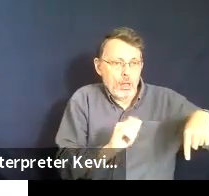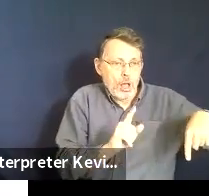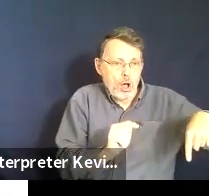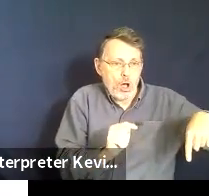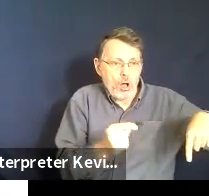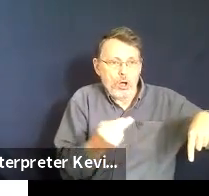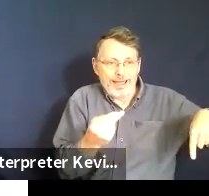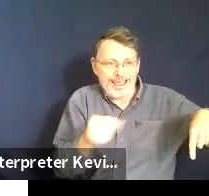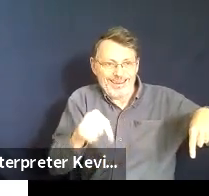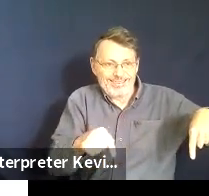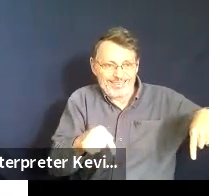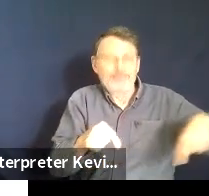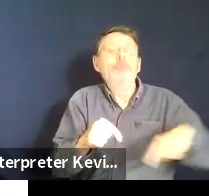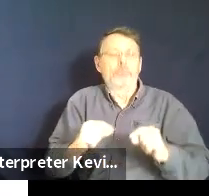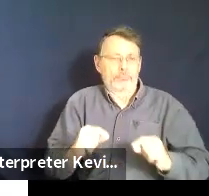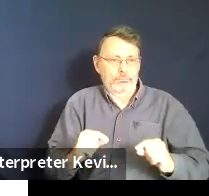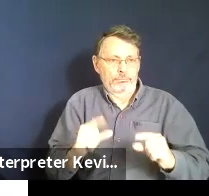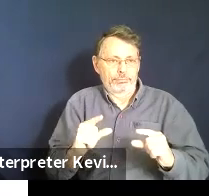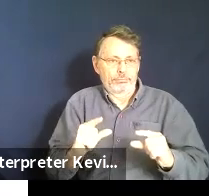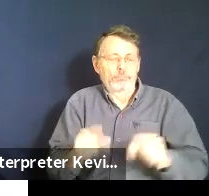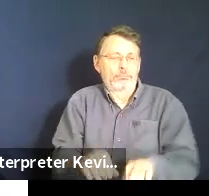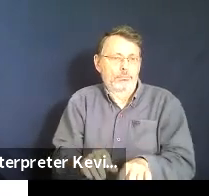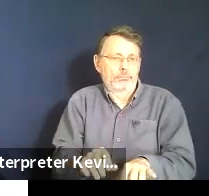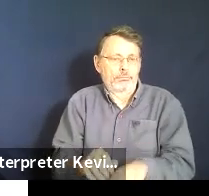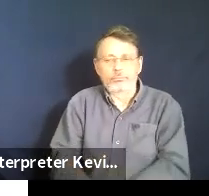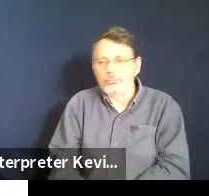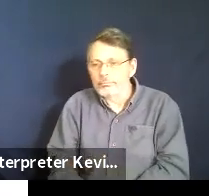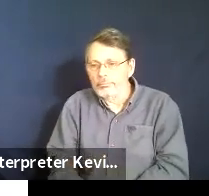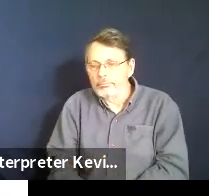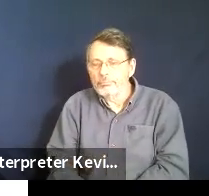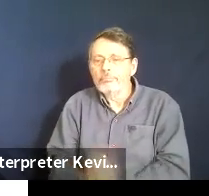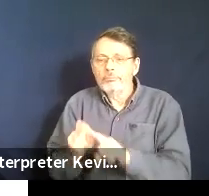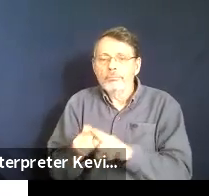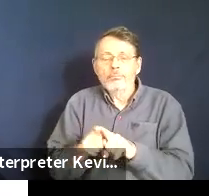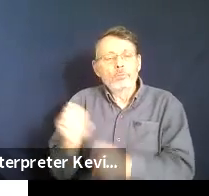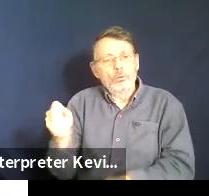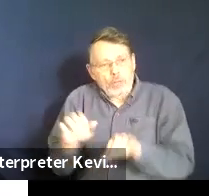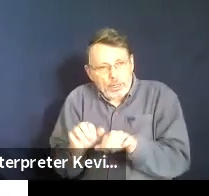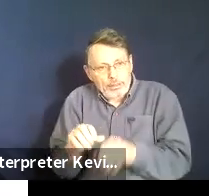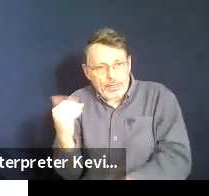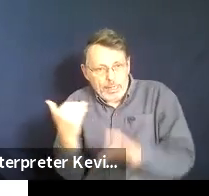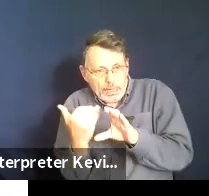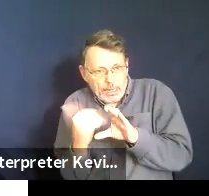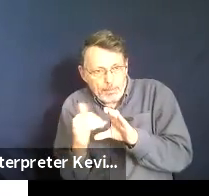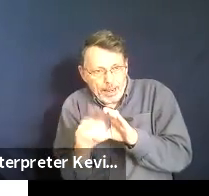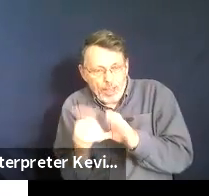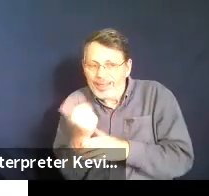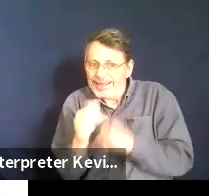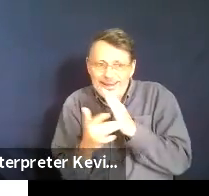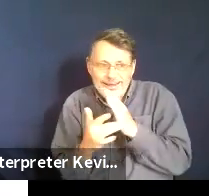that chat box via the keyboard keys. You can also email the technical issue to us